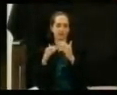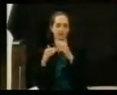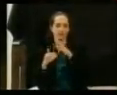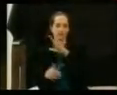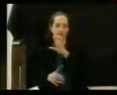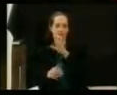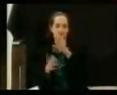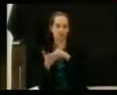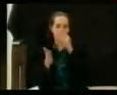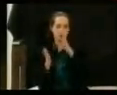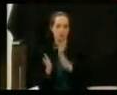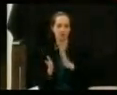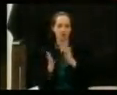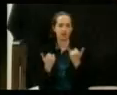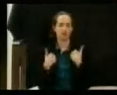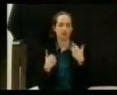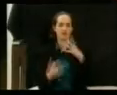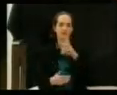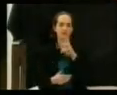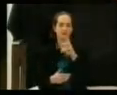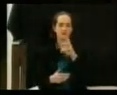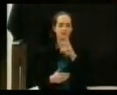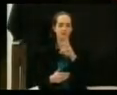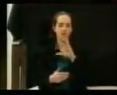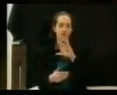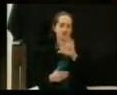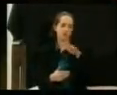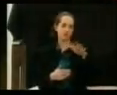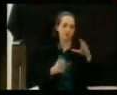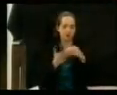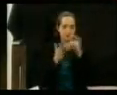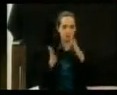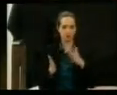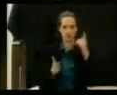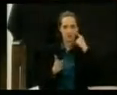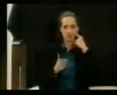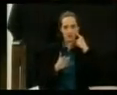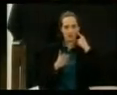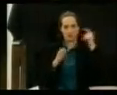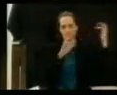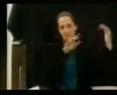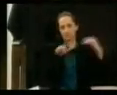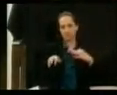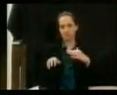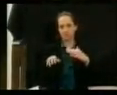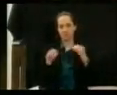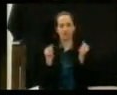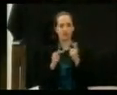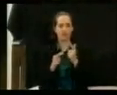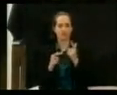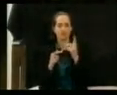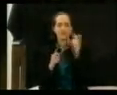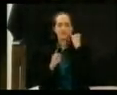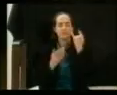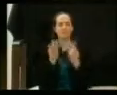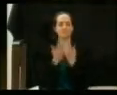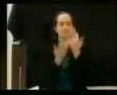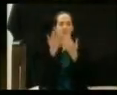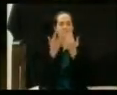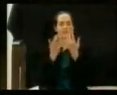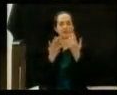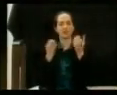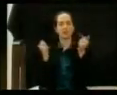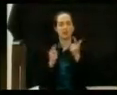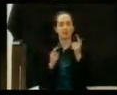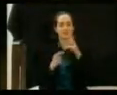those children are brought in and we had a fire, do you realistically think that all 655 of those precious faces could make it out of there safely?